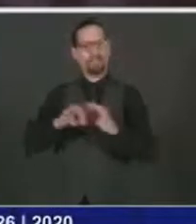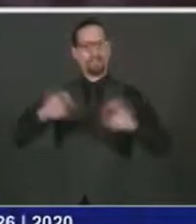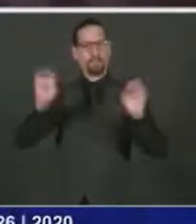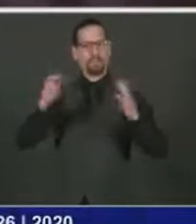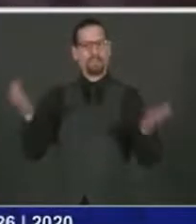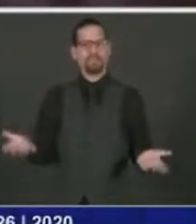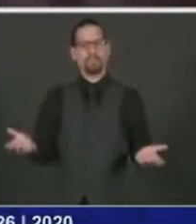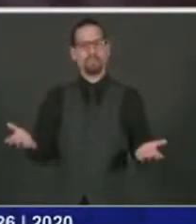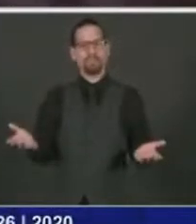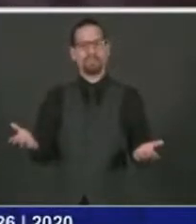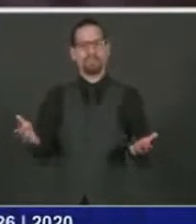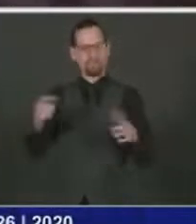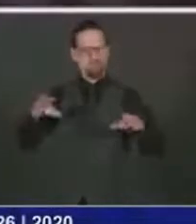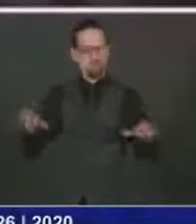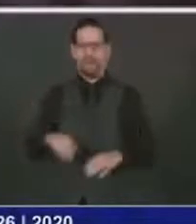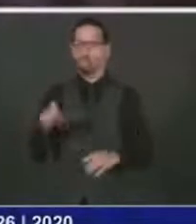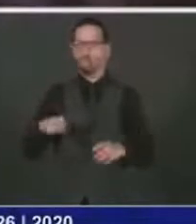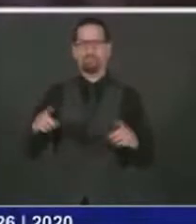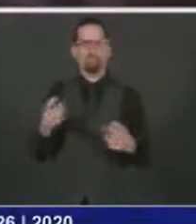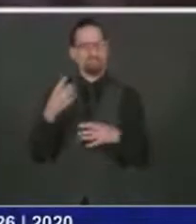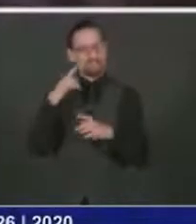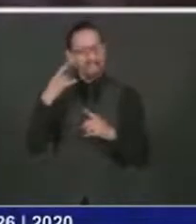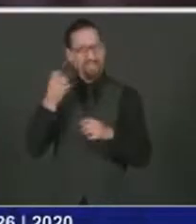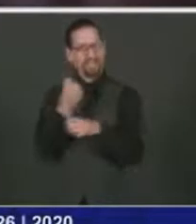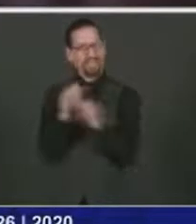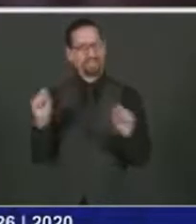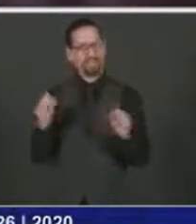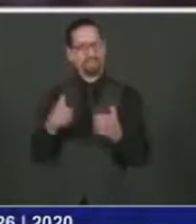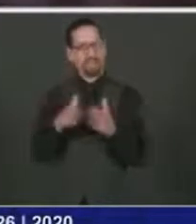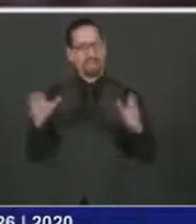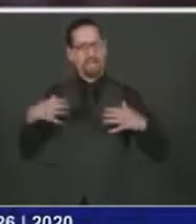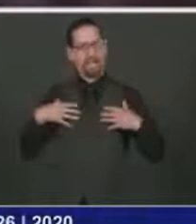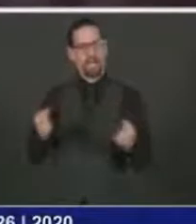to keep people safe. I'll also say this,